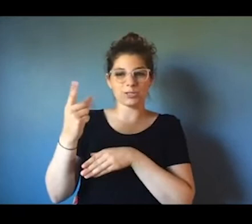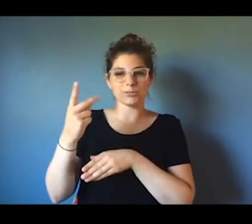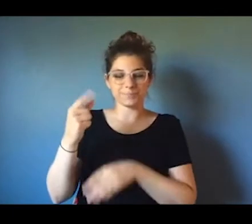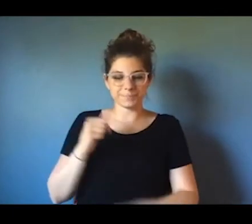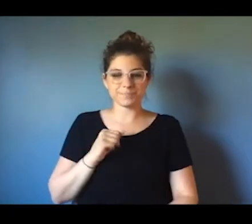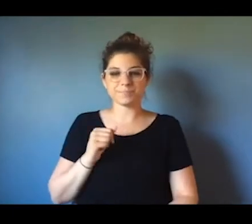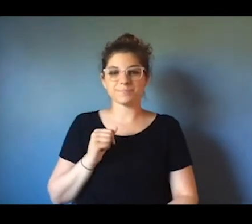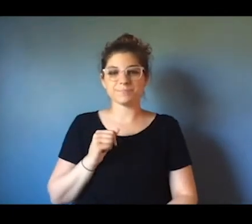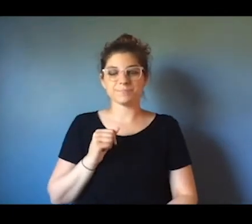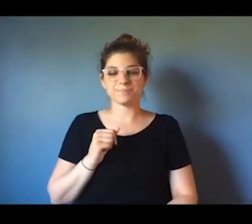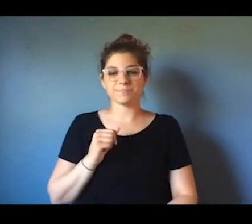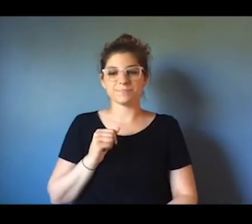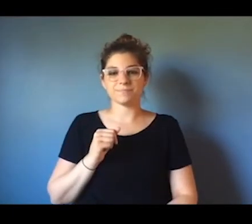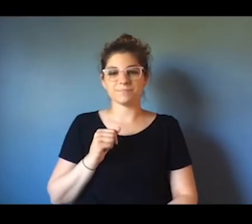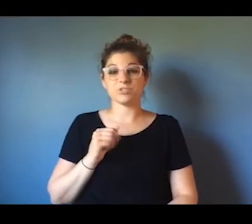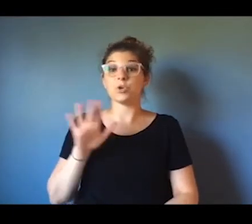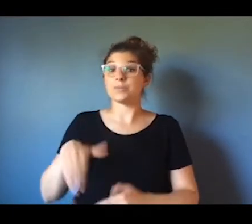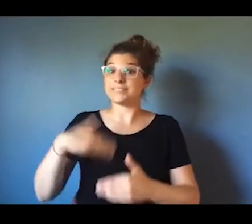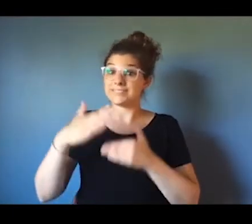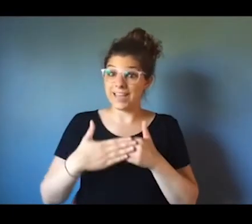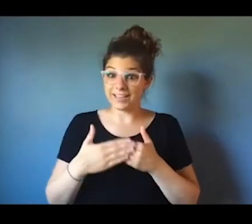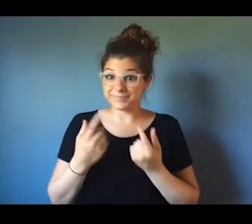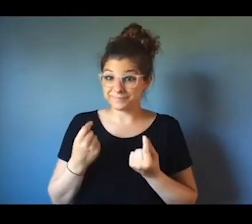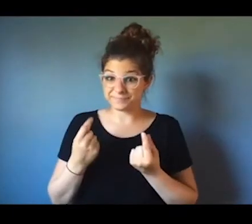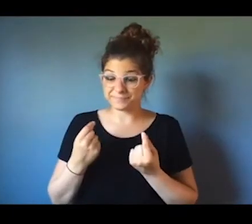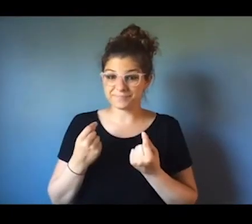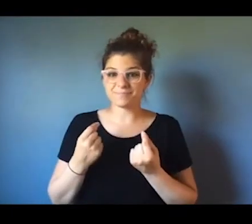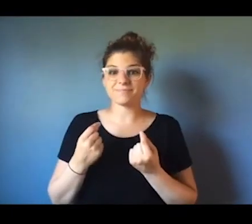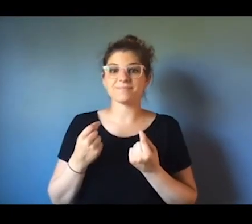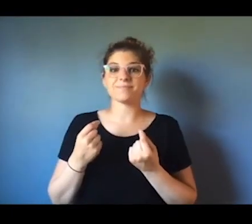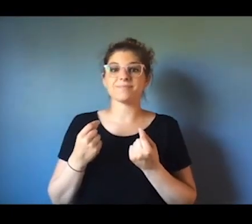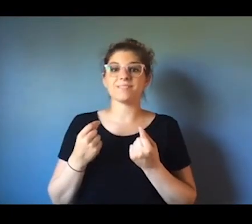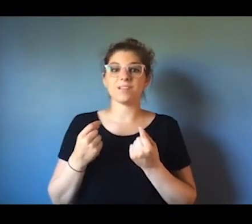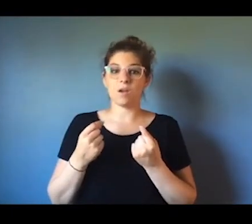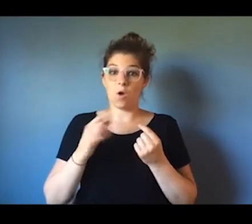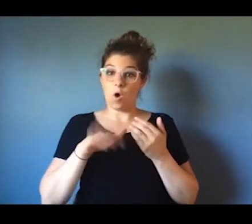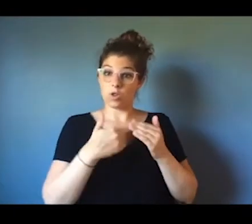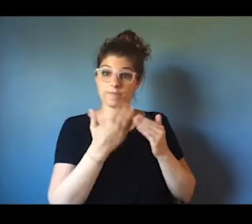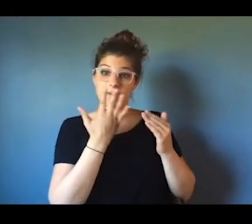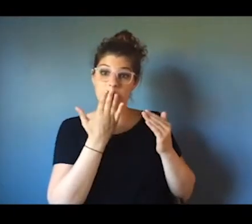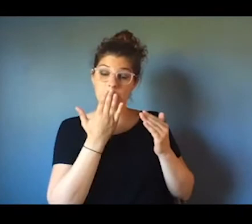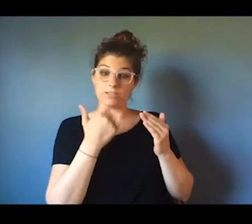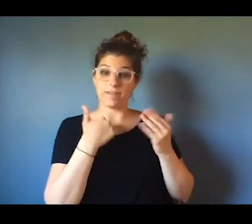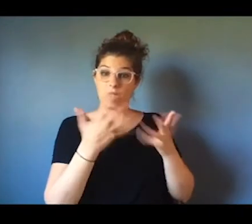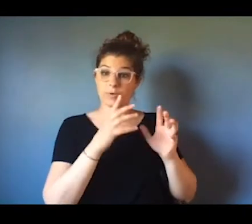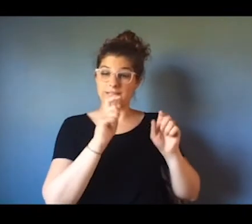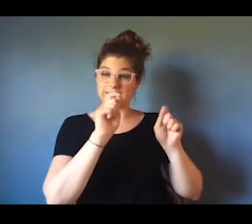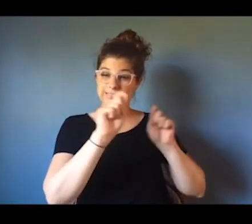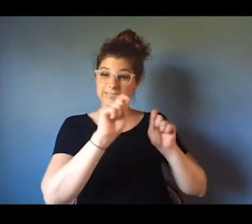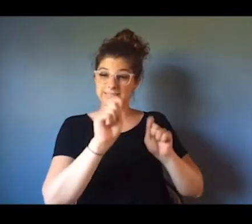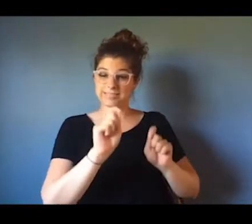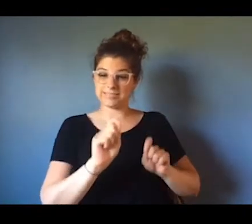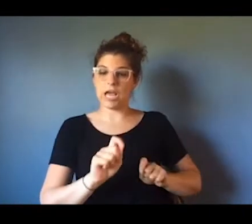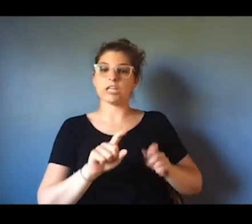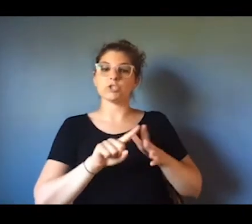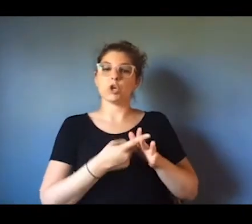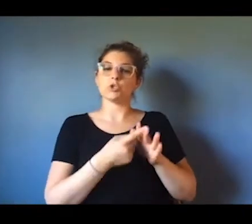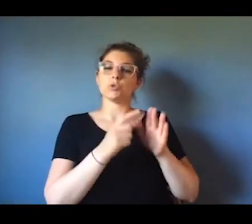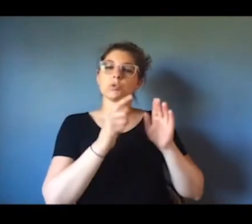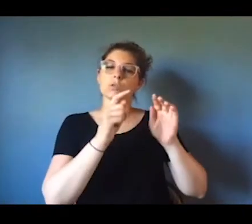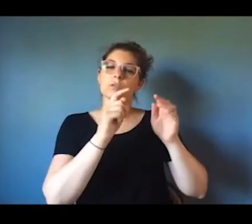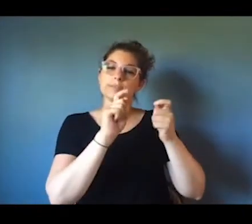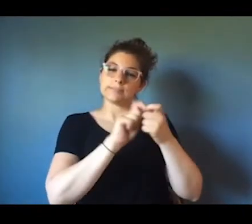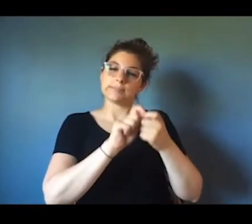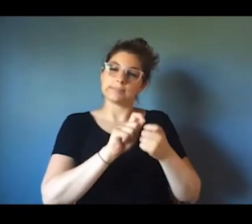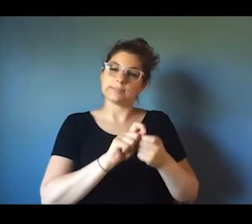led by a seeing eye dog. So the next step in all of this is to take all the colors that I've blocked in, the basic